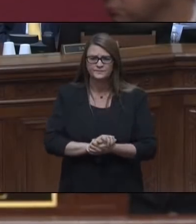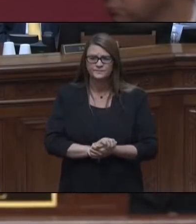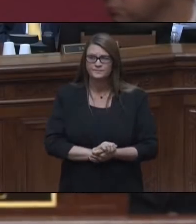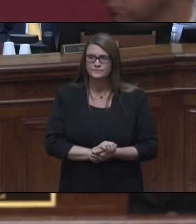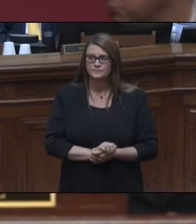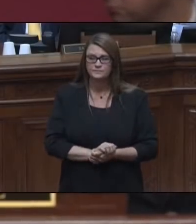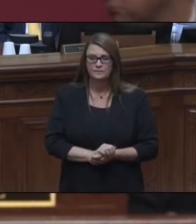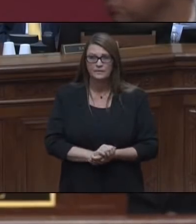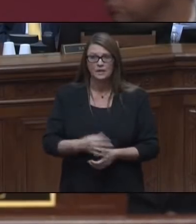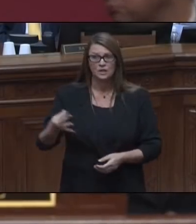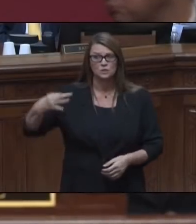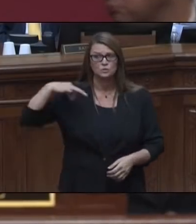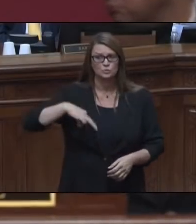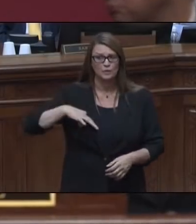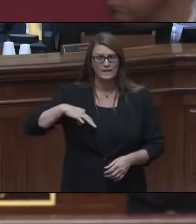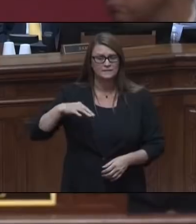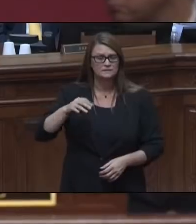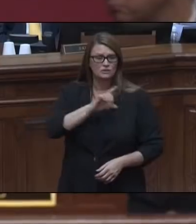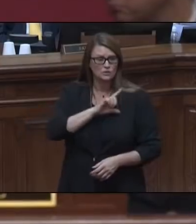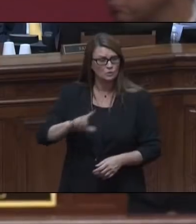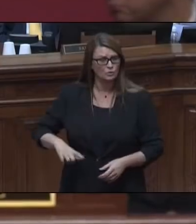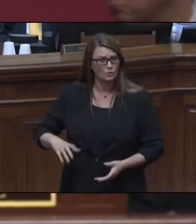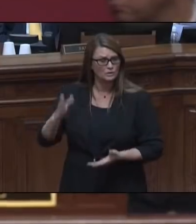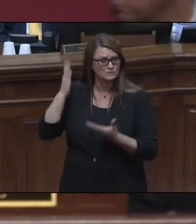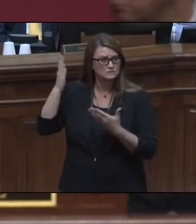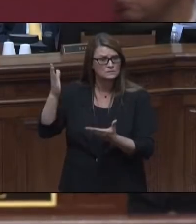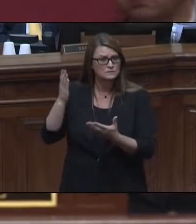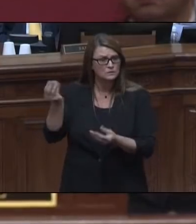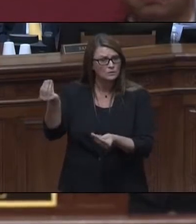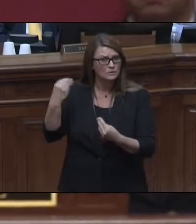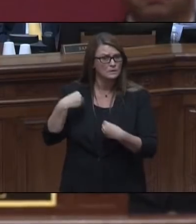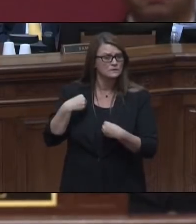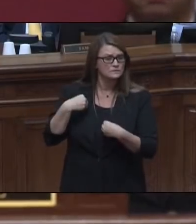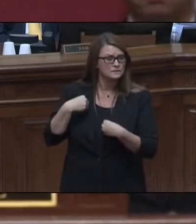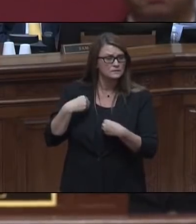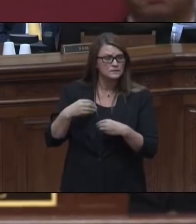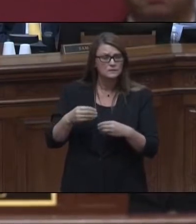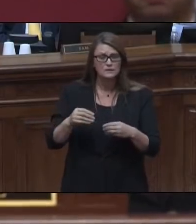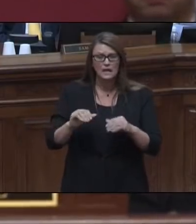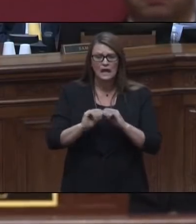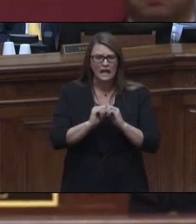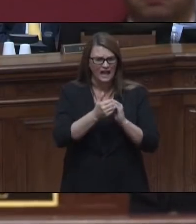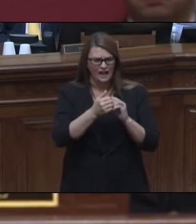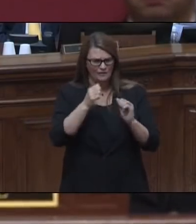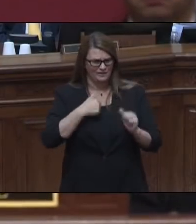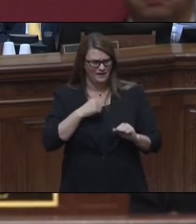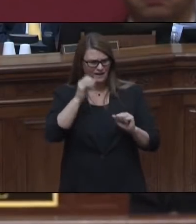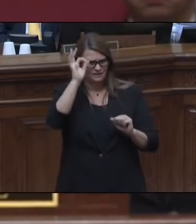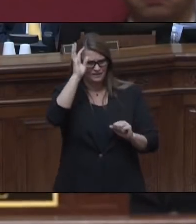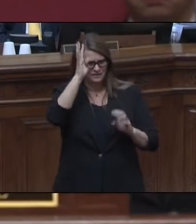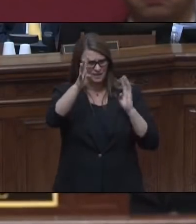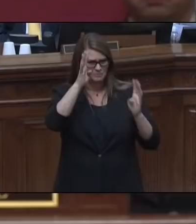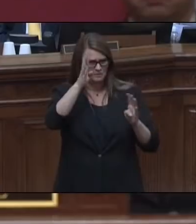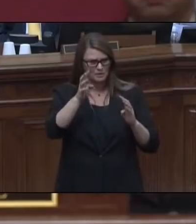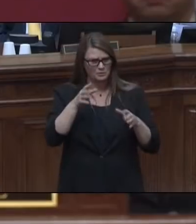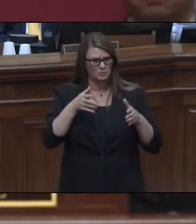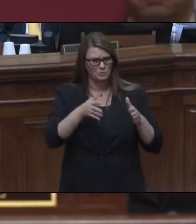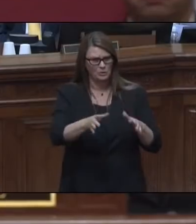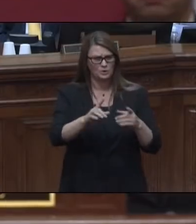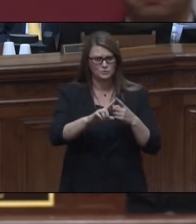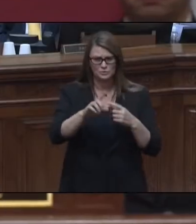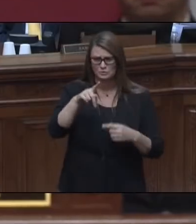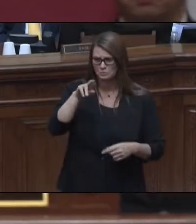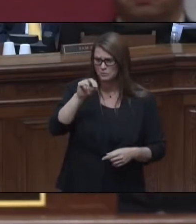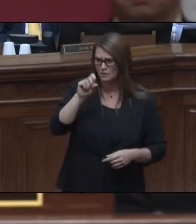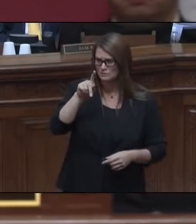I give the credit to the good Lord. How in the world could I have possibly come up with the idea of roads to prosperity? Where